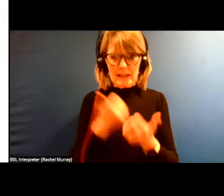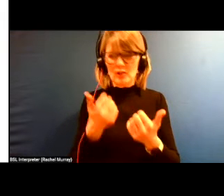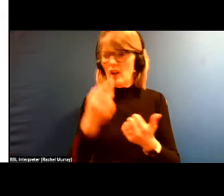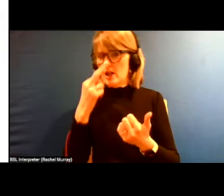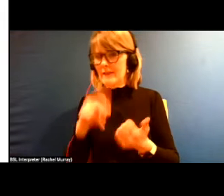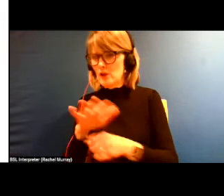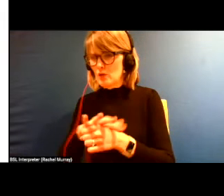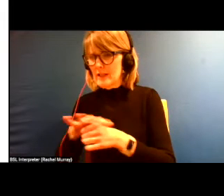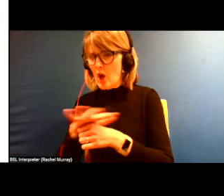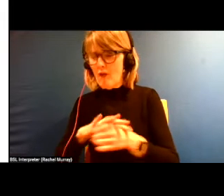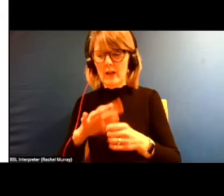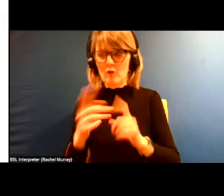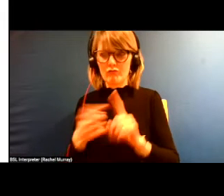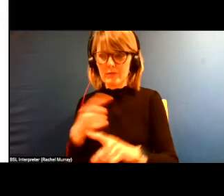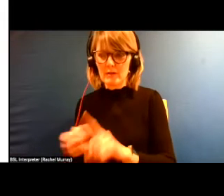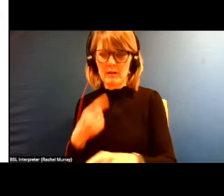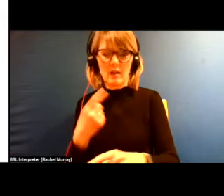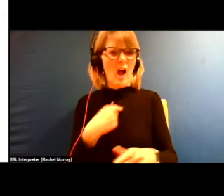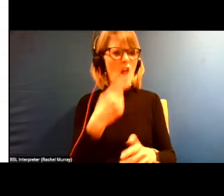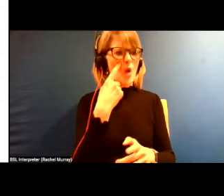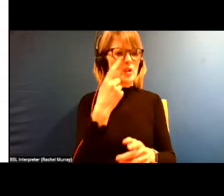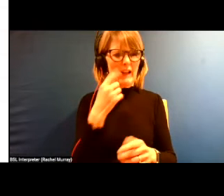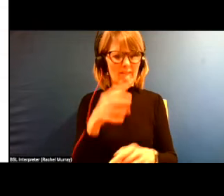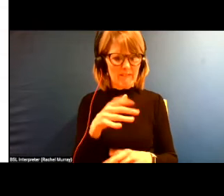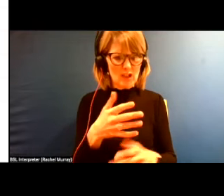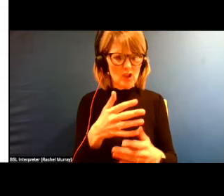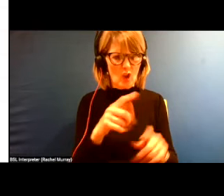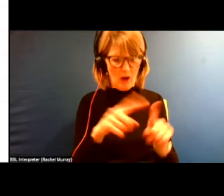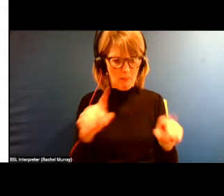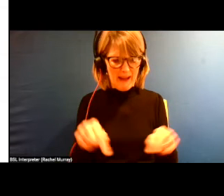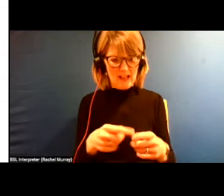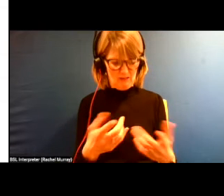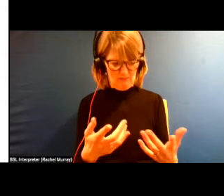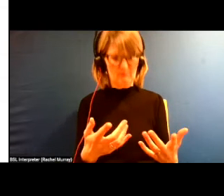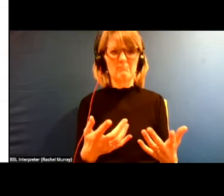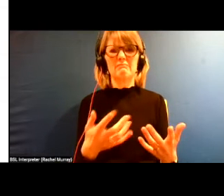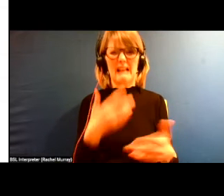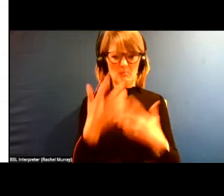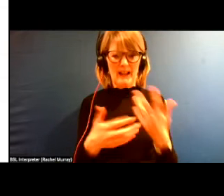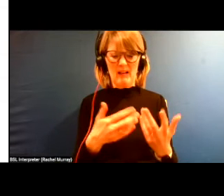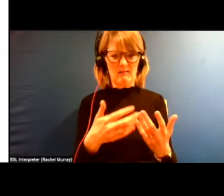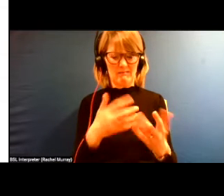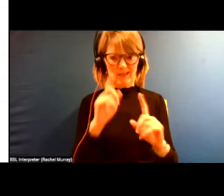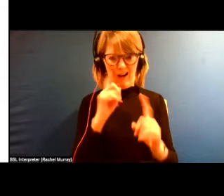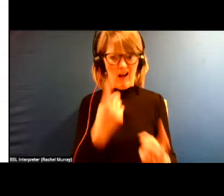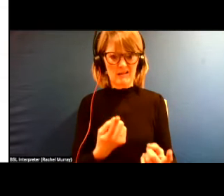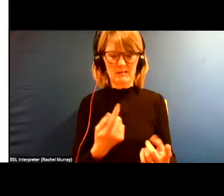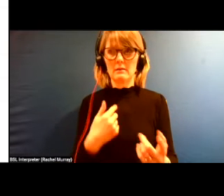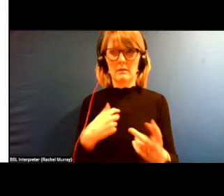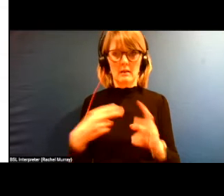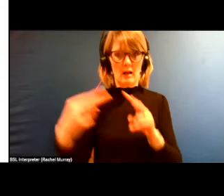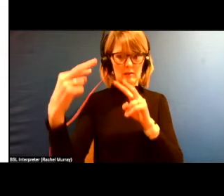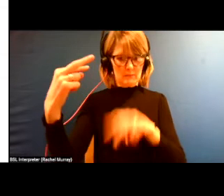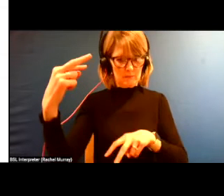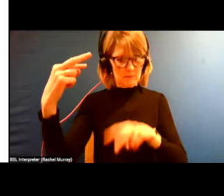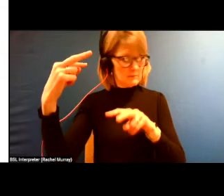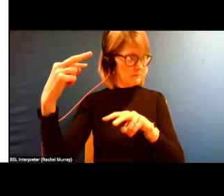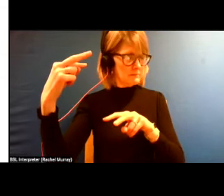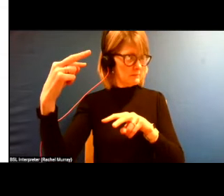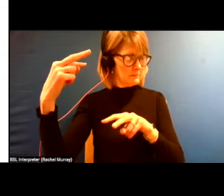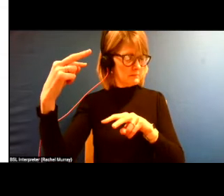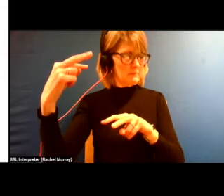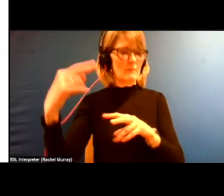looked at the pictures of a fish on a page and failed to make up a story to explain them. I'd not made eye contact.